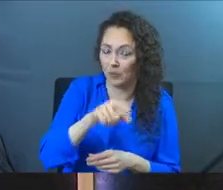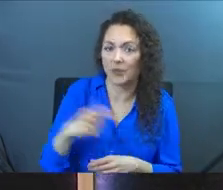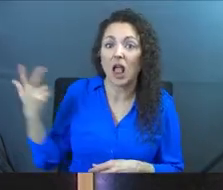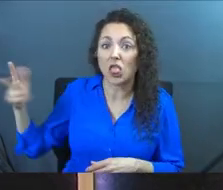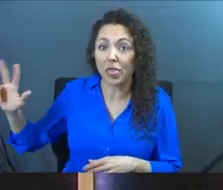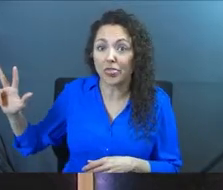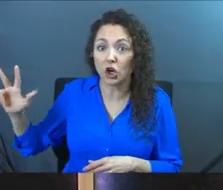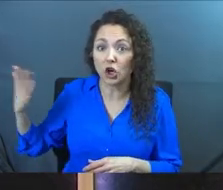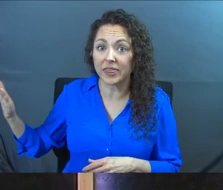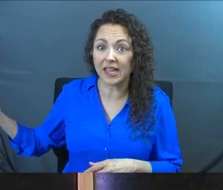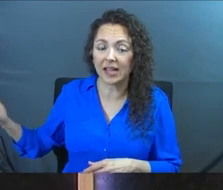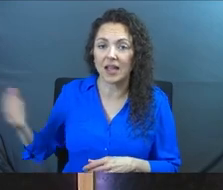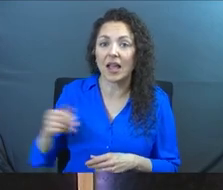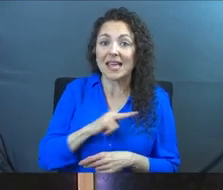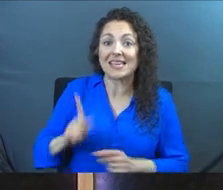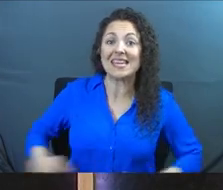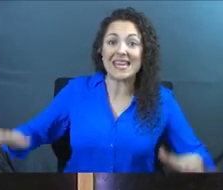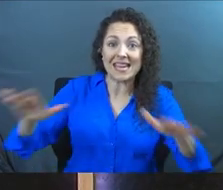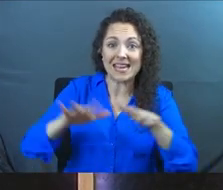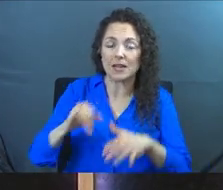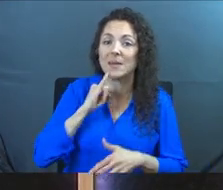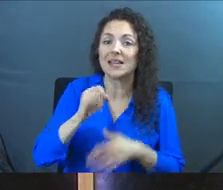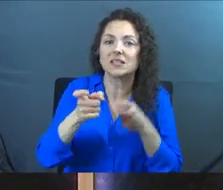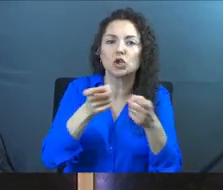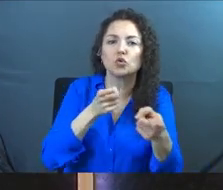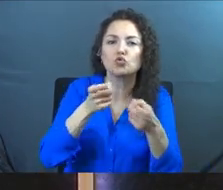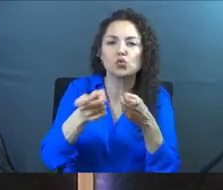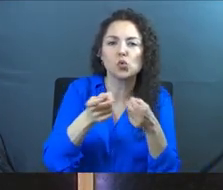the kingdom is the rule and reign of Christ in you.